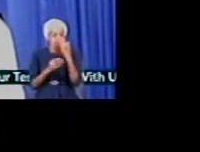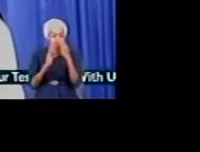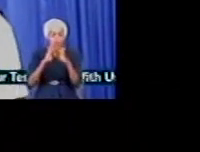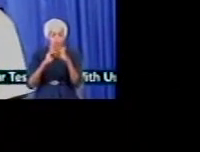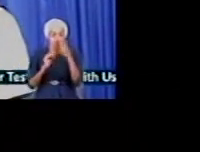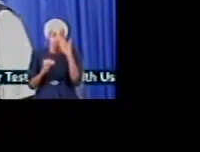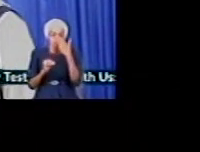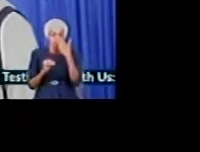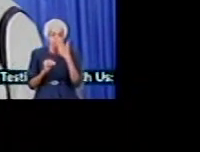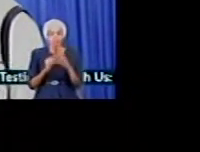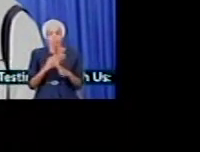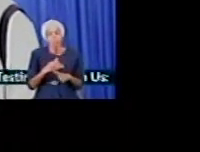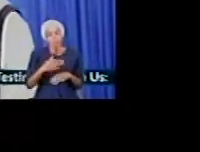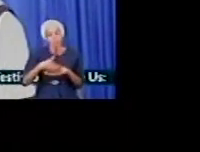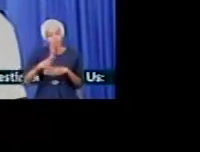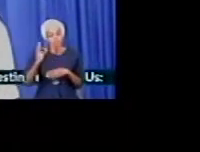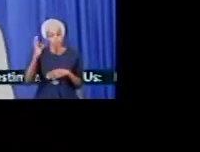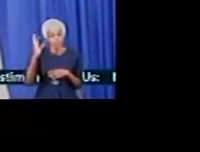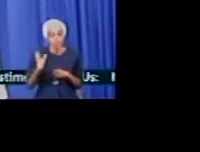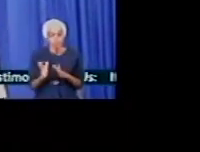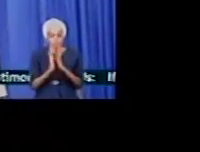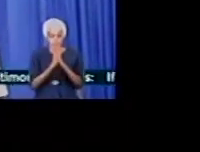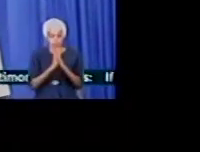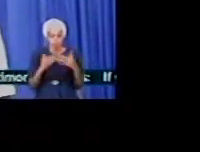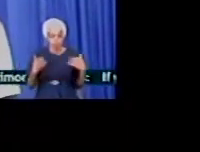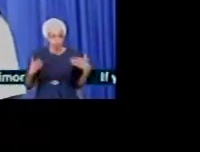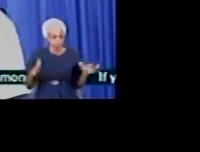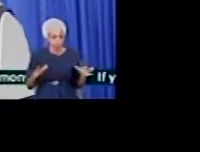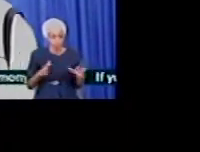I blew my nose.